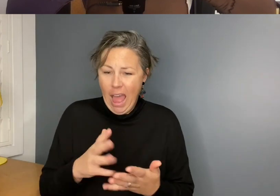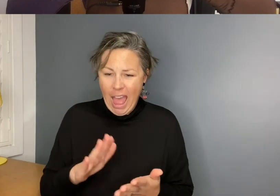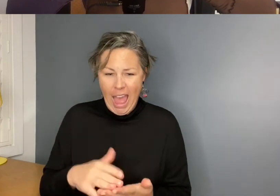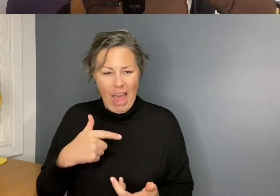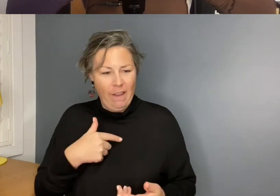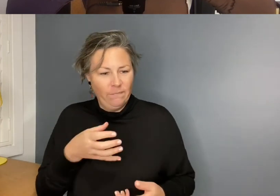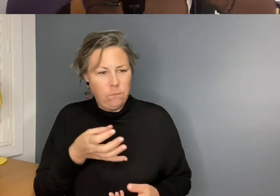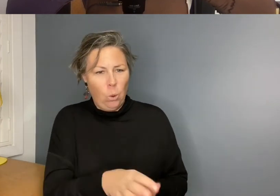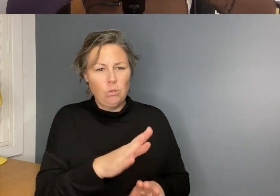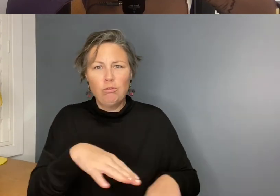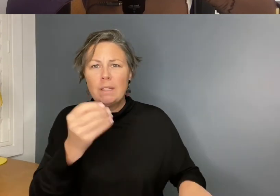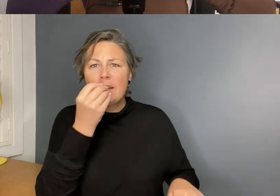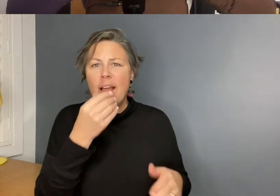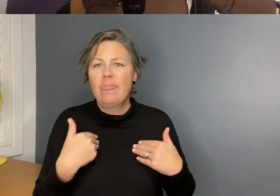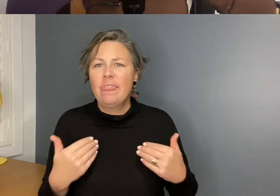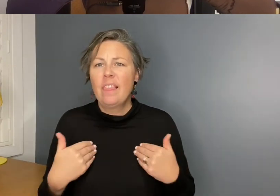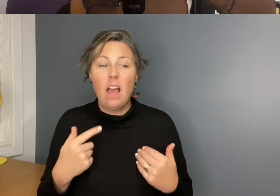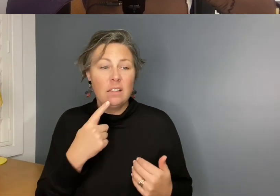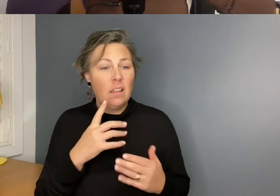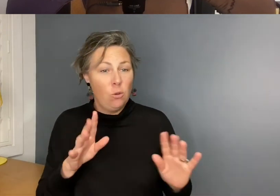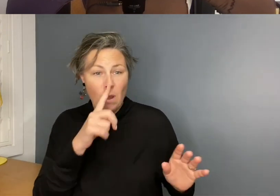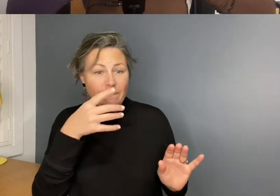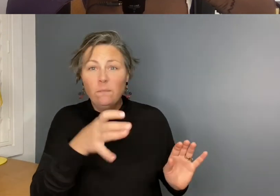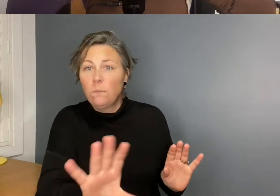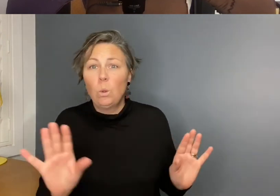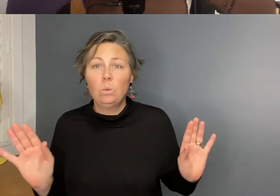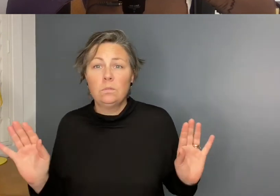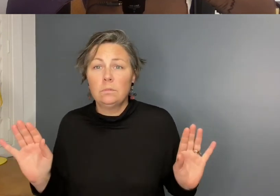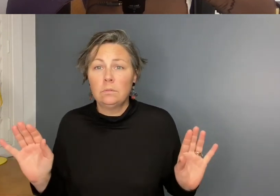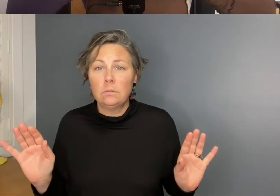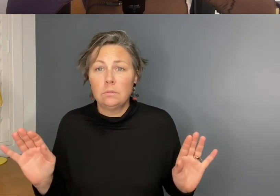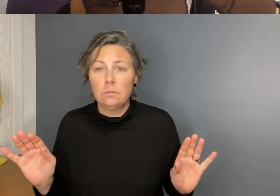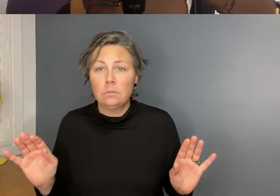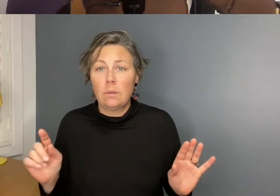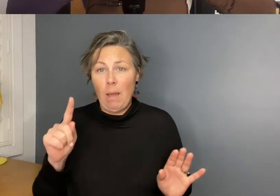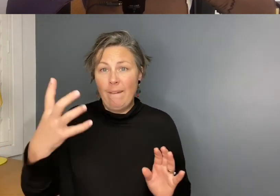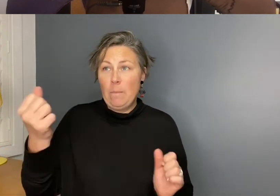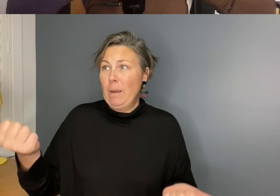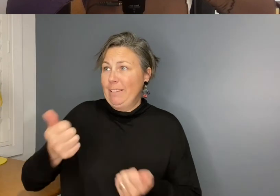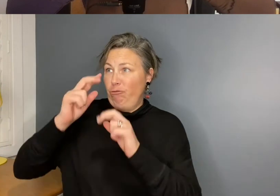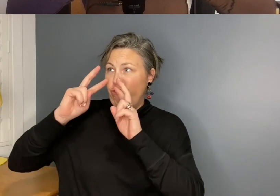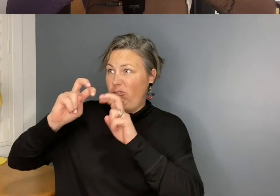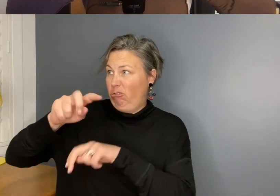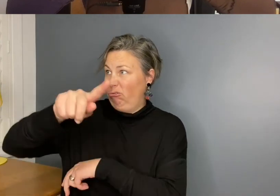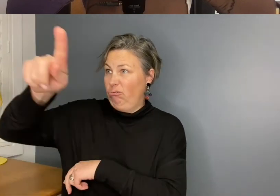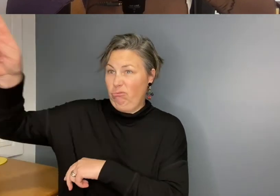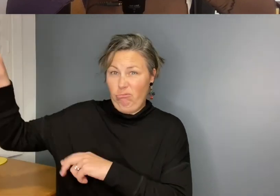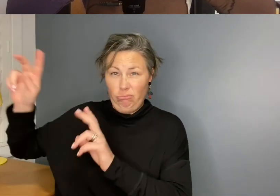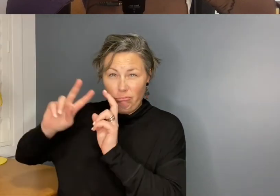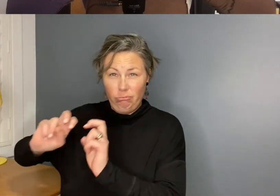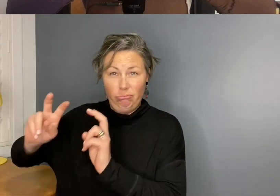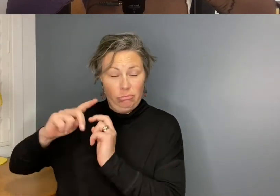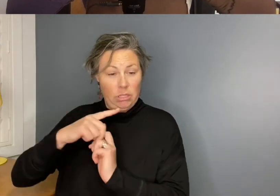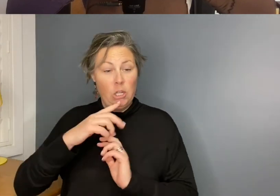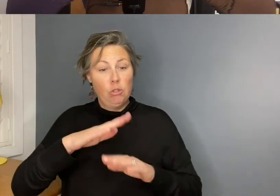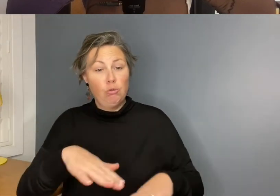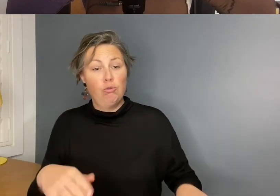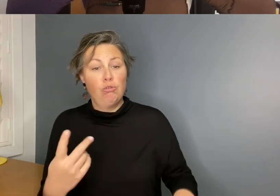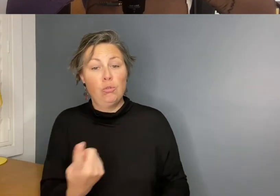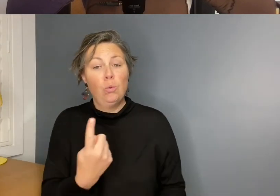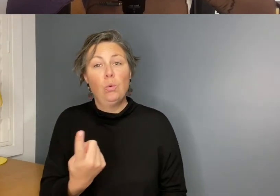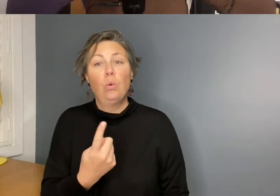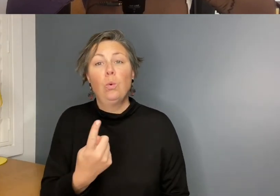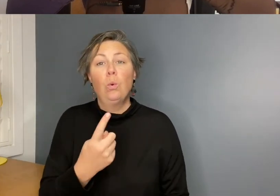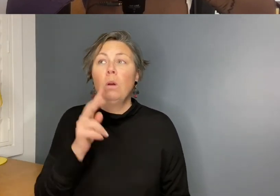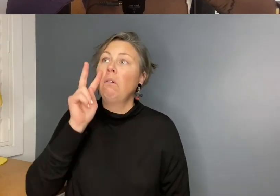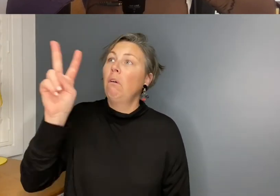take, again, that compulsion out of it. You don't make your child do anything. But again, what the research shows us is that children who grow up with parents who